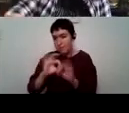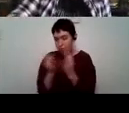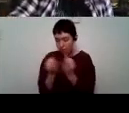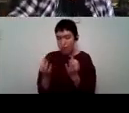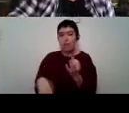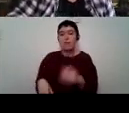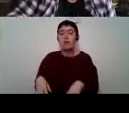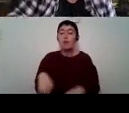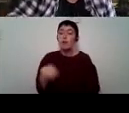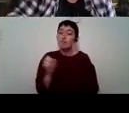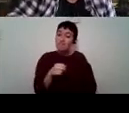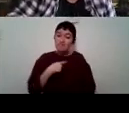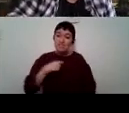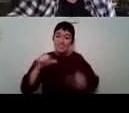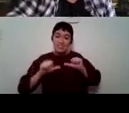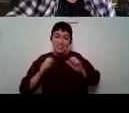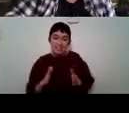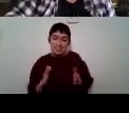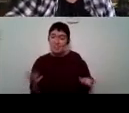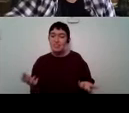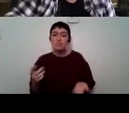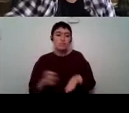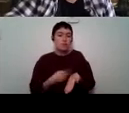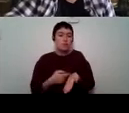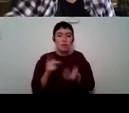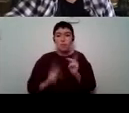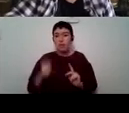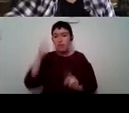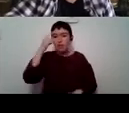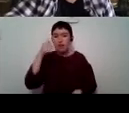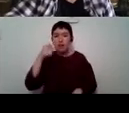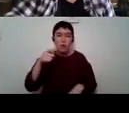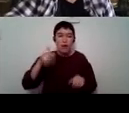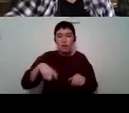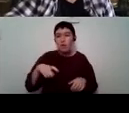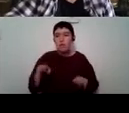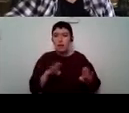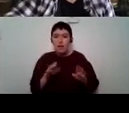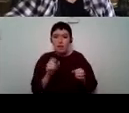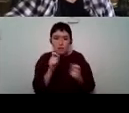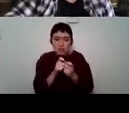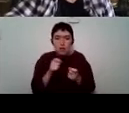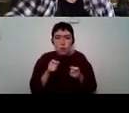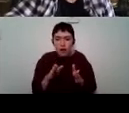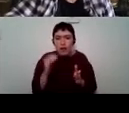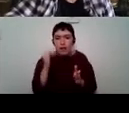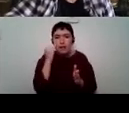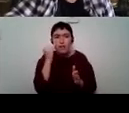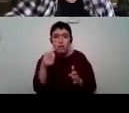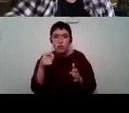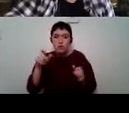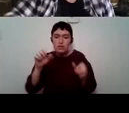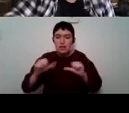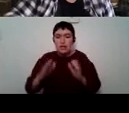Yes, I'm a scientist, and oftentimes people think that you have to look or act a certain way to be a scientist, and I'd like to tell you, you don't have to. You can be kind of anything you